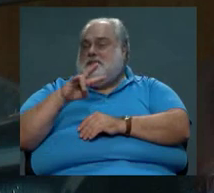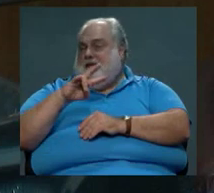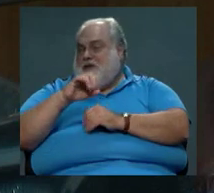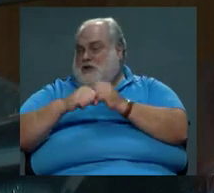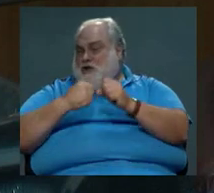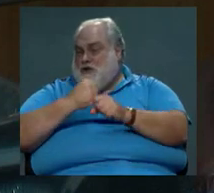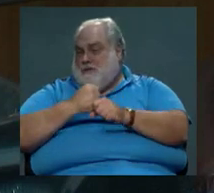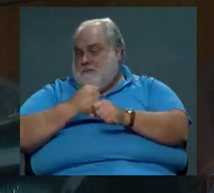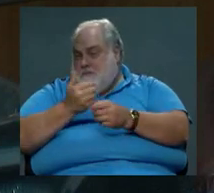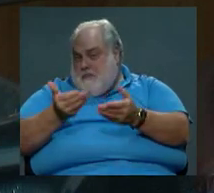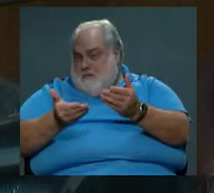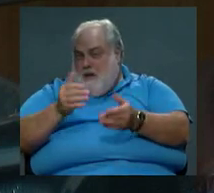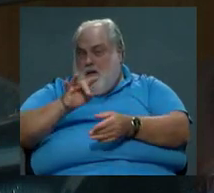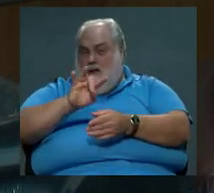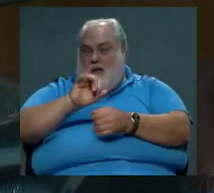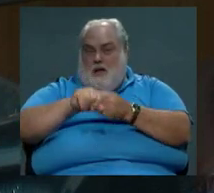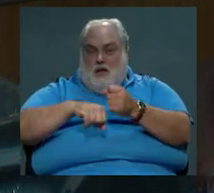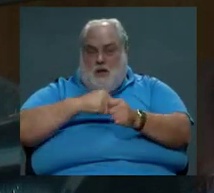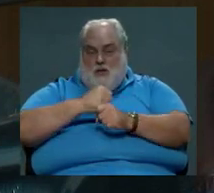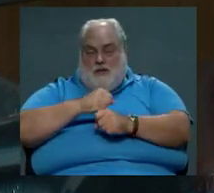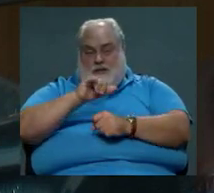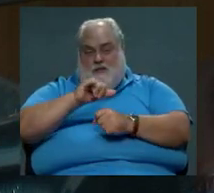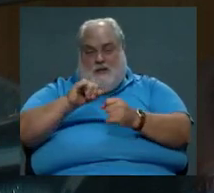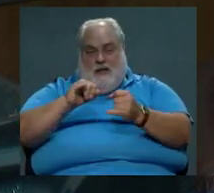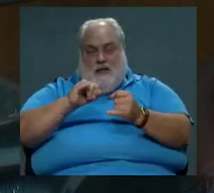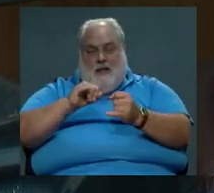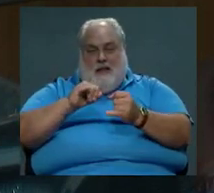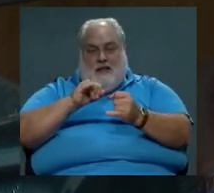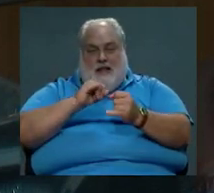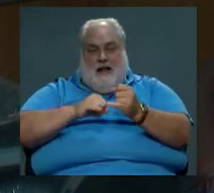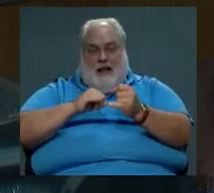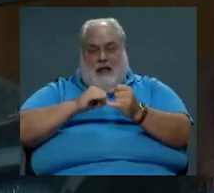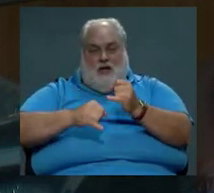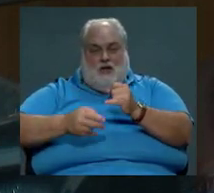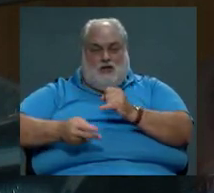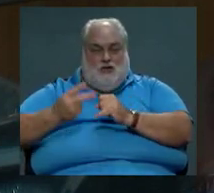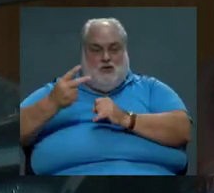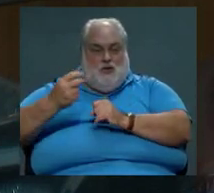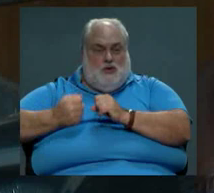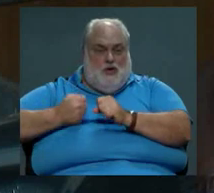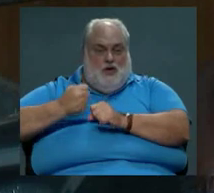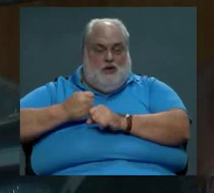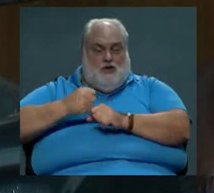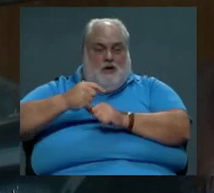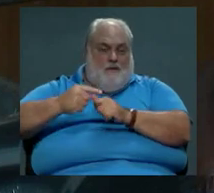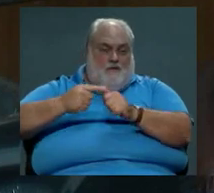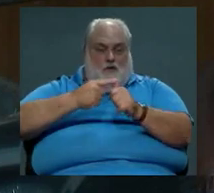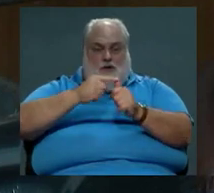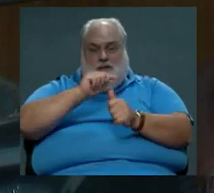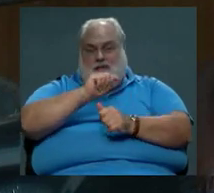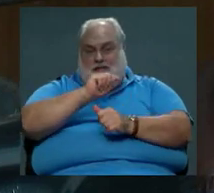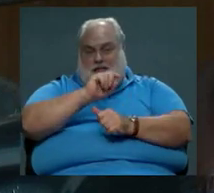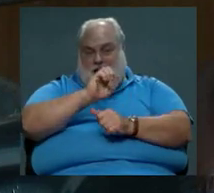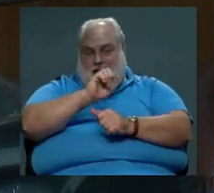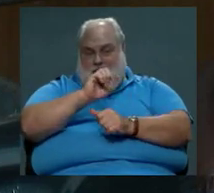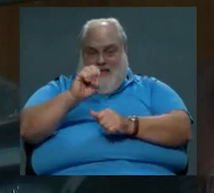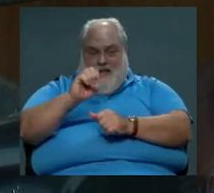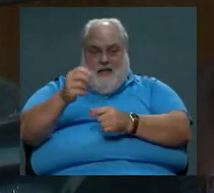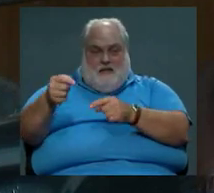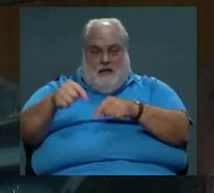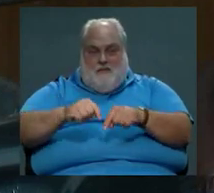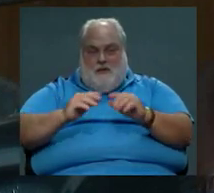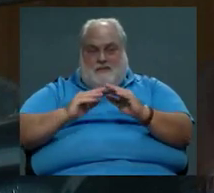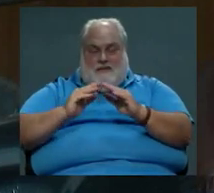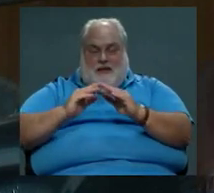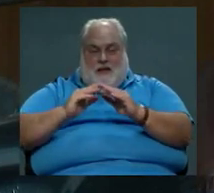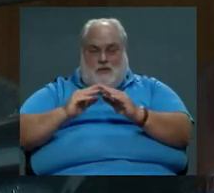7 or 8 years, this would be in probably the last 2 years, I would think, Bruce, that we have, first tee has had to come to the city to come